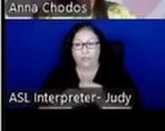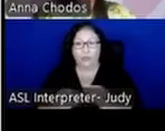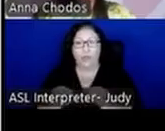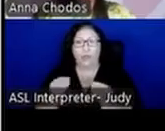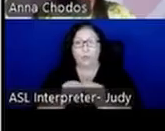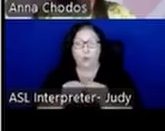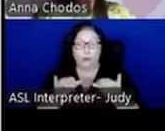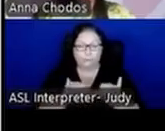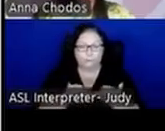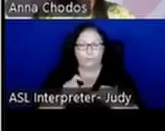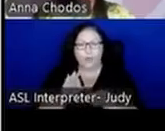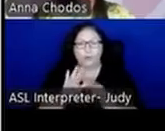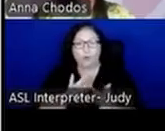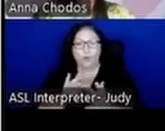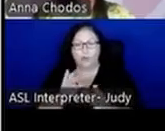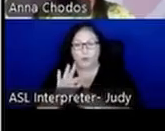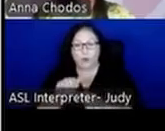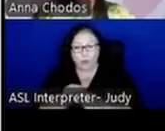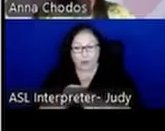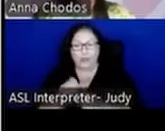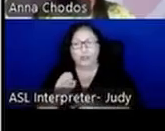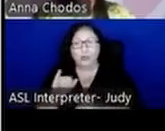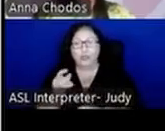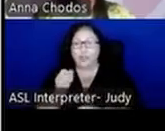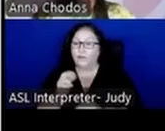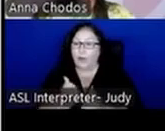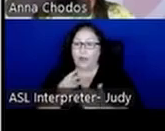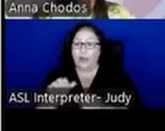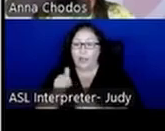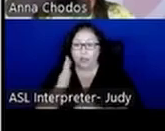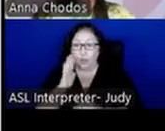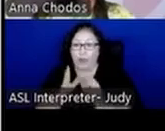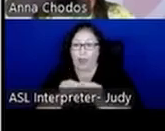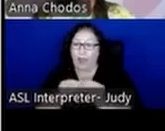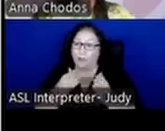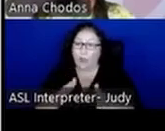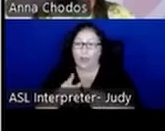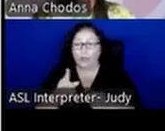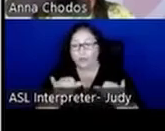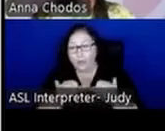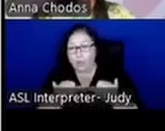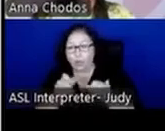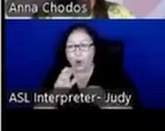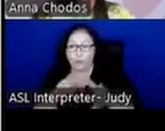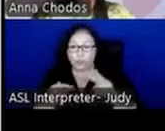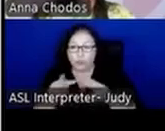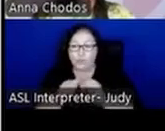anything else that you would add about ways you've measured or observed how your work is allowing those caregivers to integrate more into the